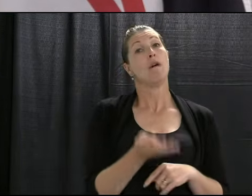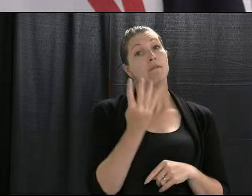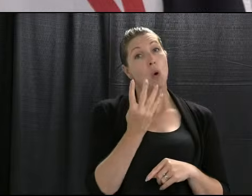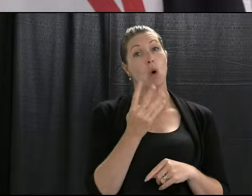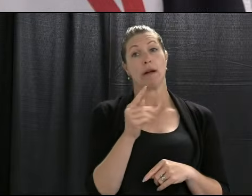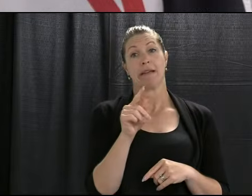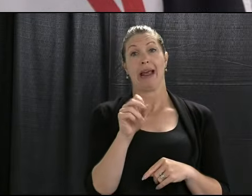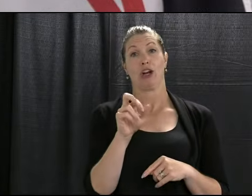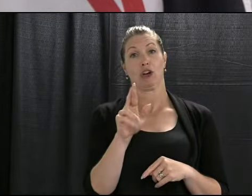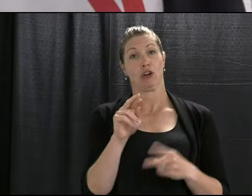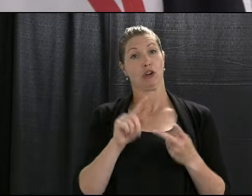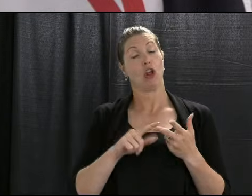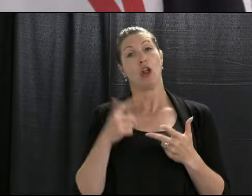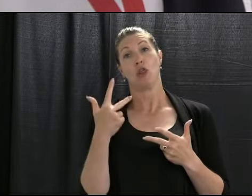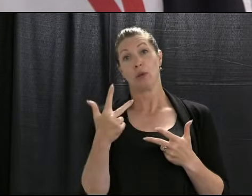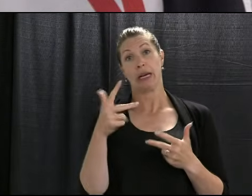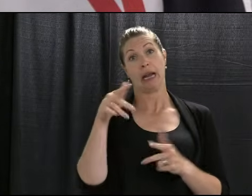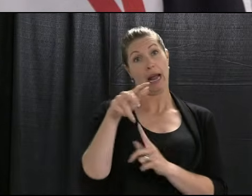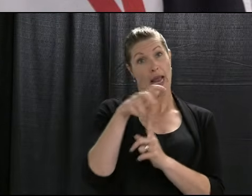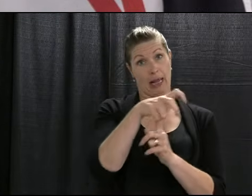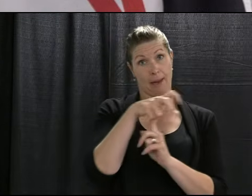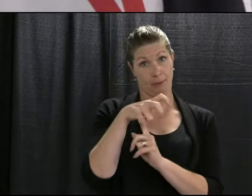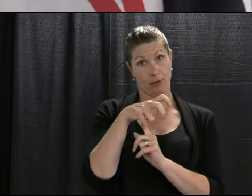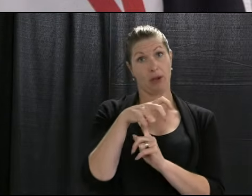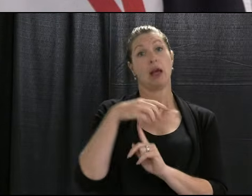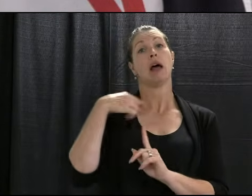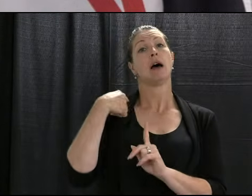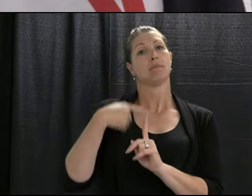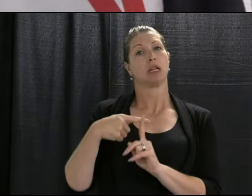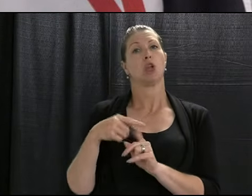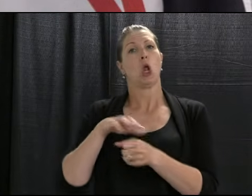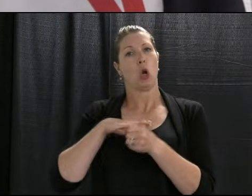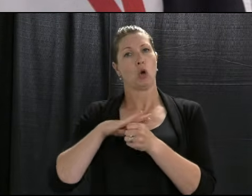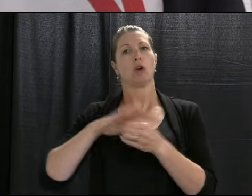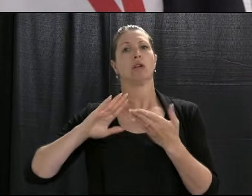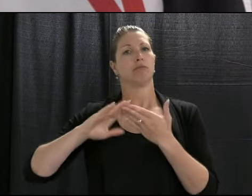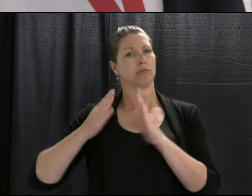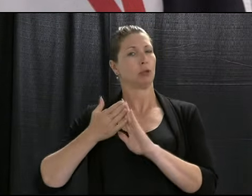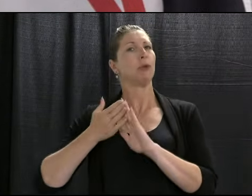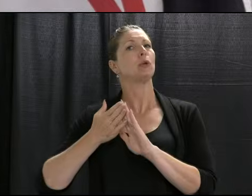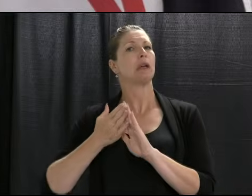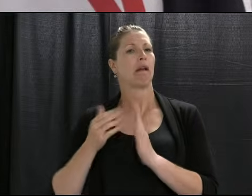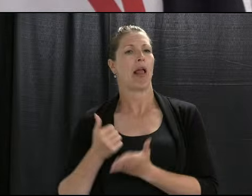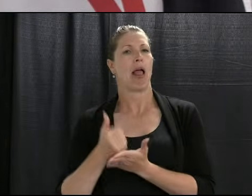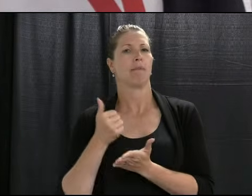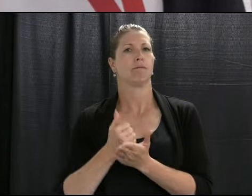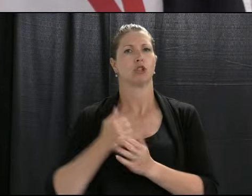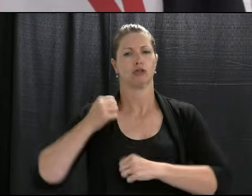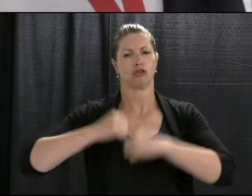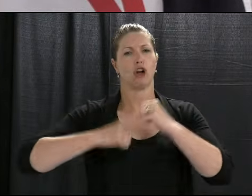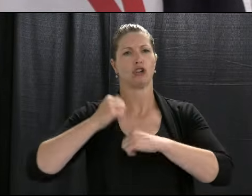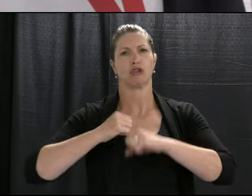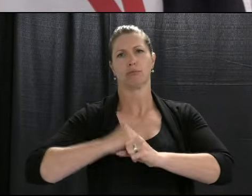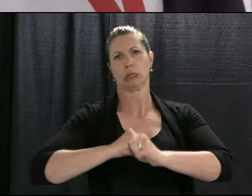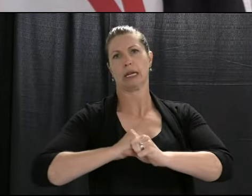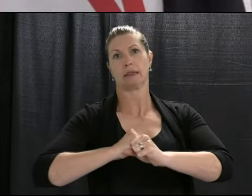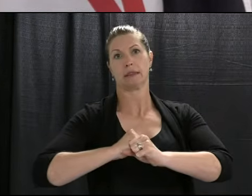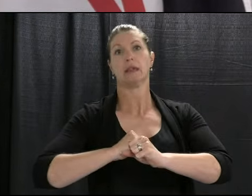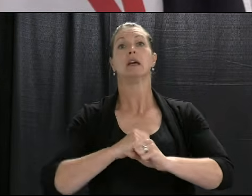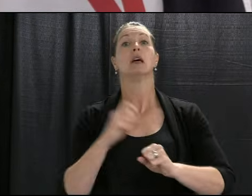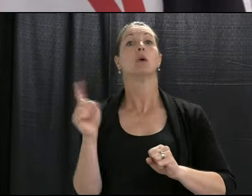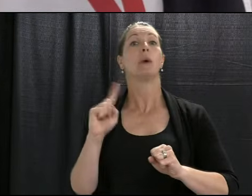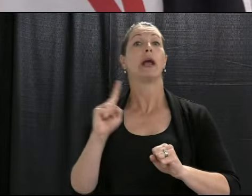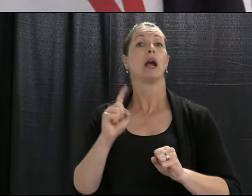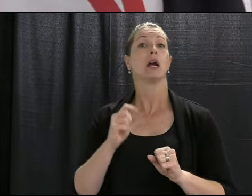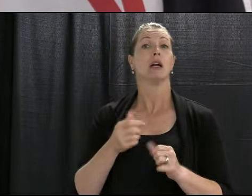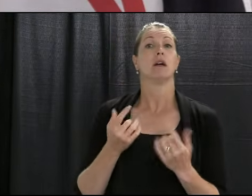3 helicopters and local fire departments on structure protection. The ground crews there will focus on the southern edge near Salmon Cove and